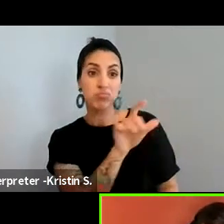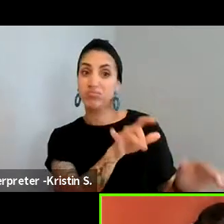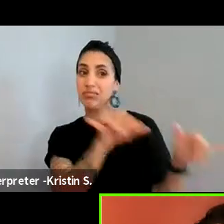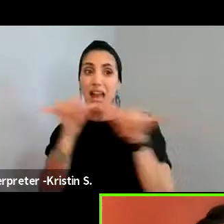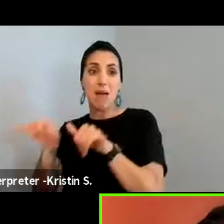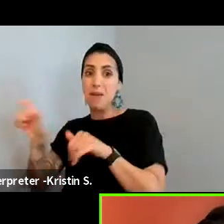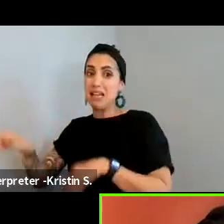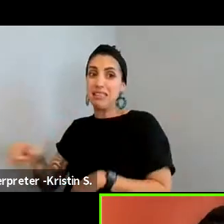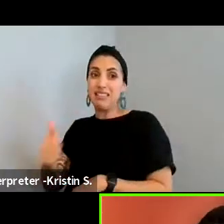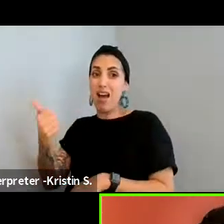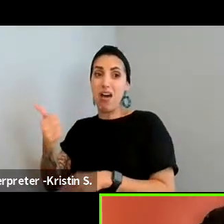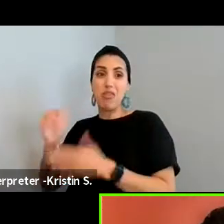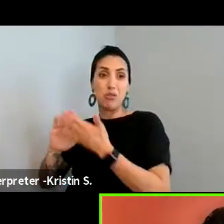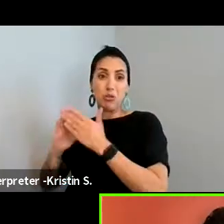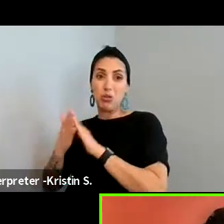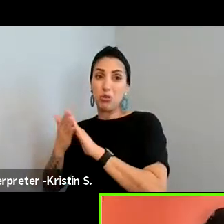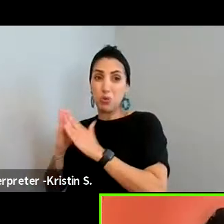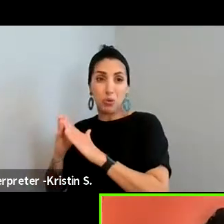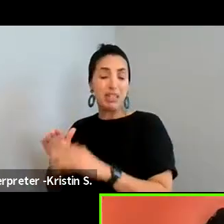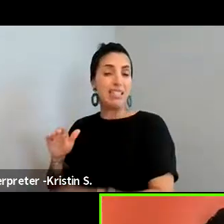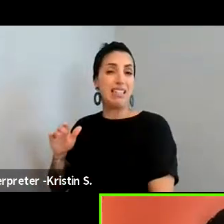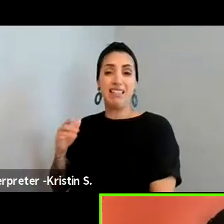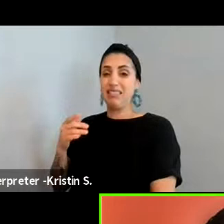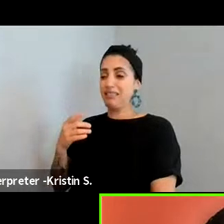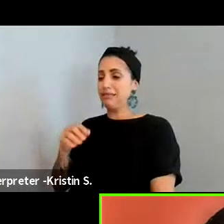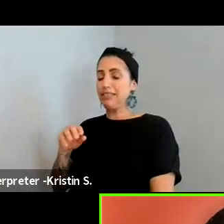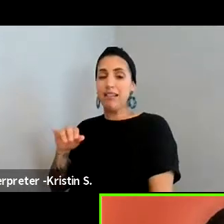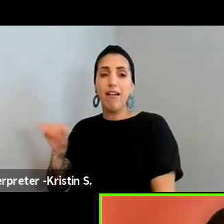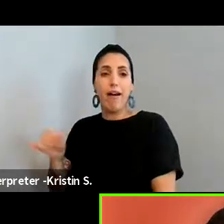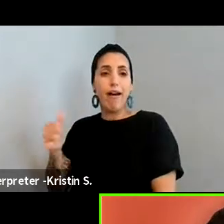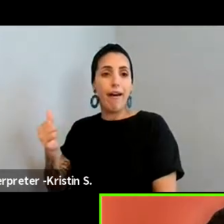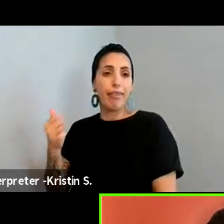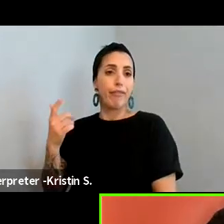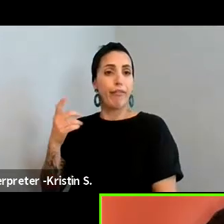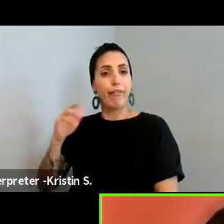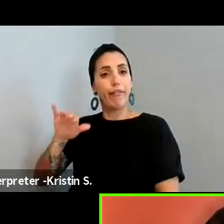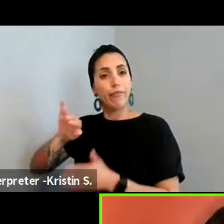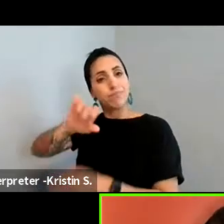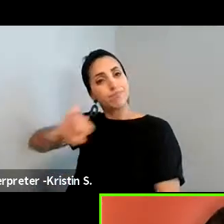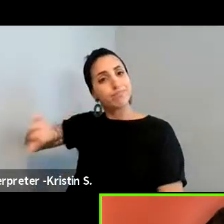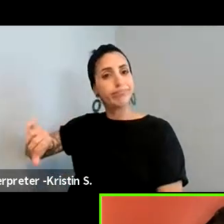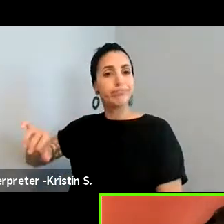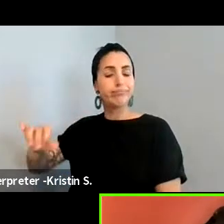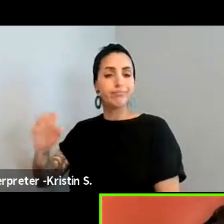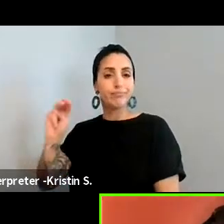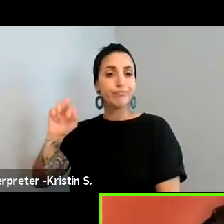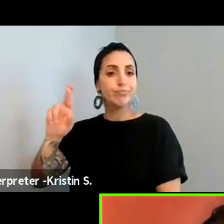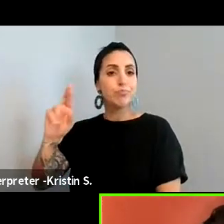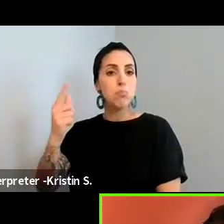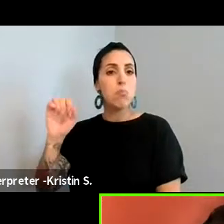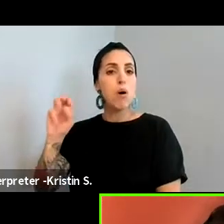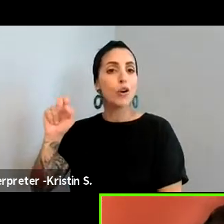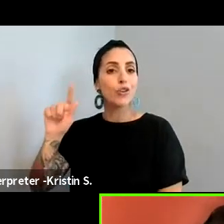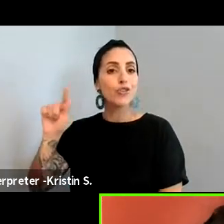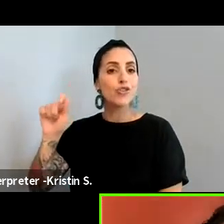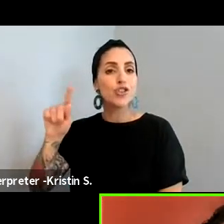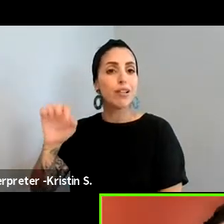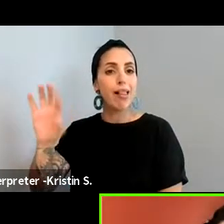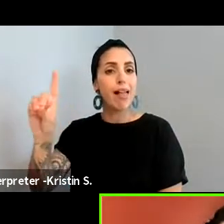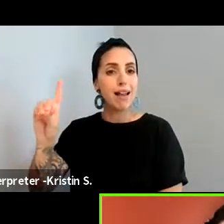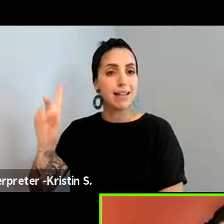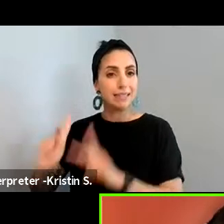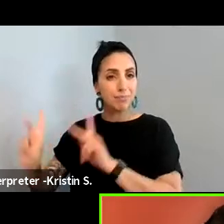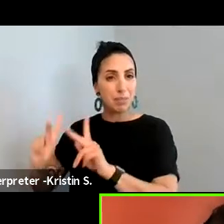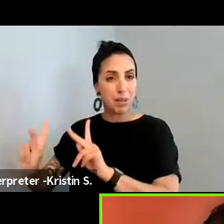is something that's even I identify as a straight white woman, but it's really important to me